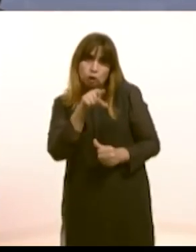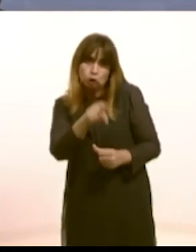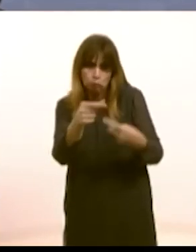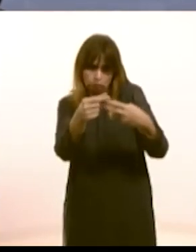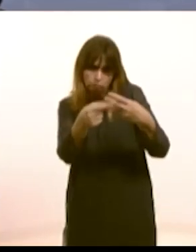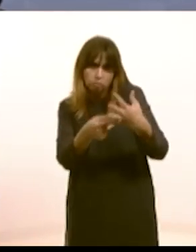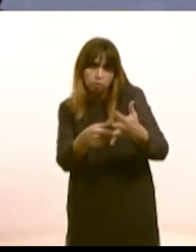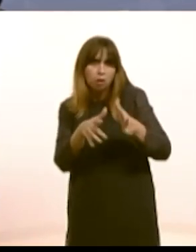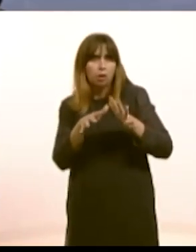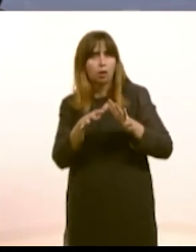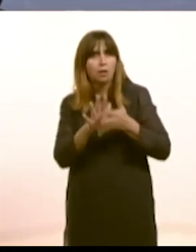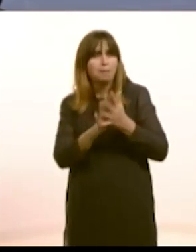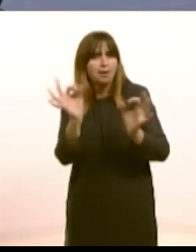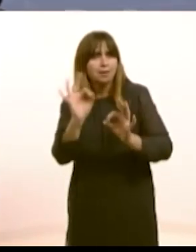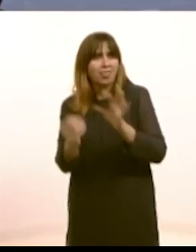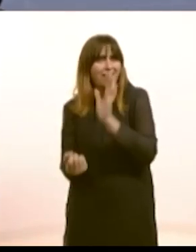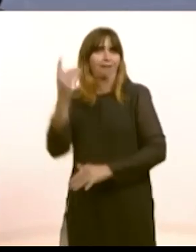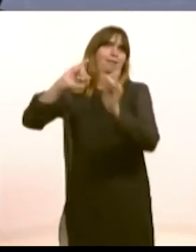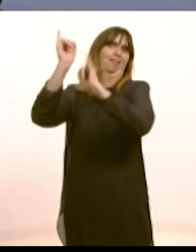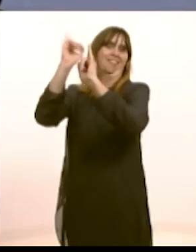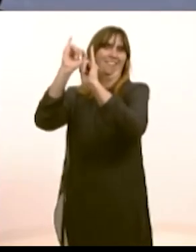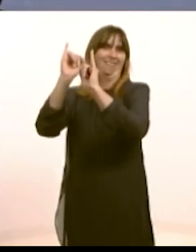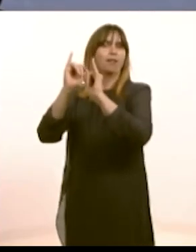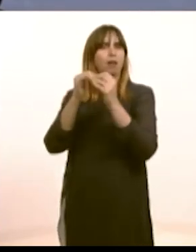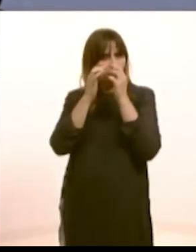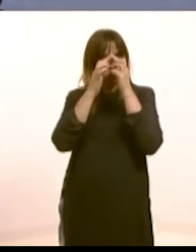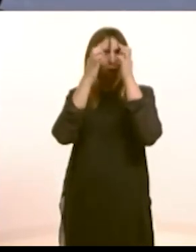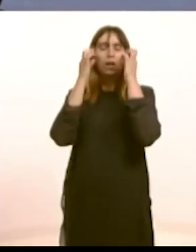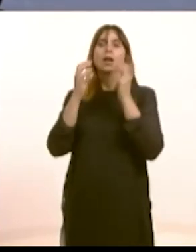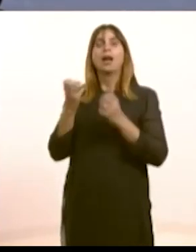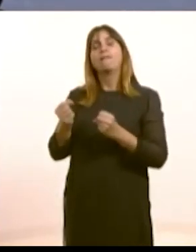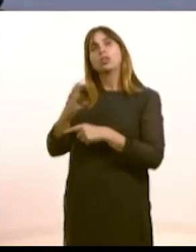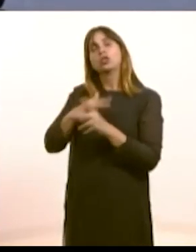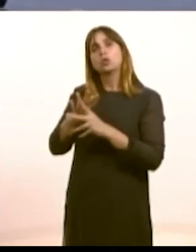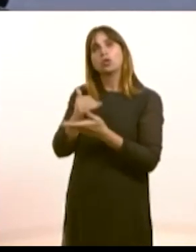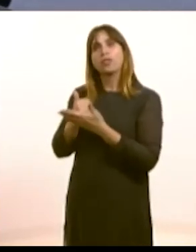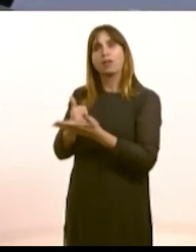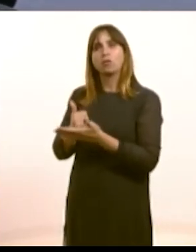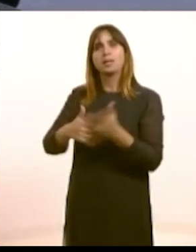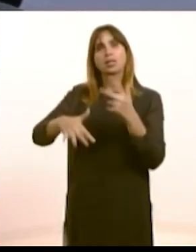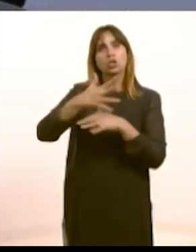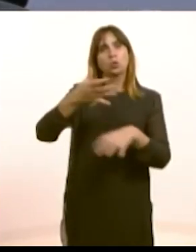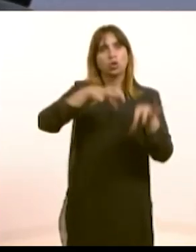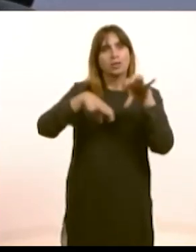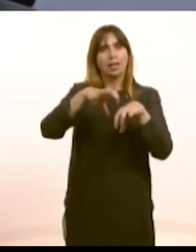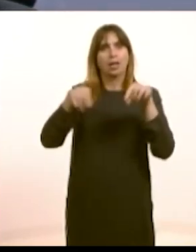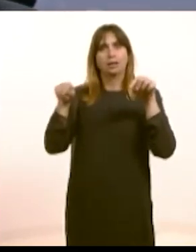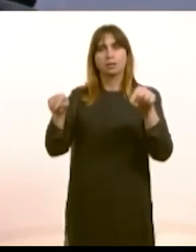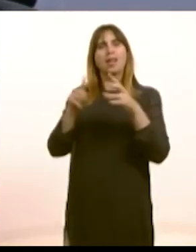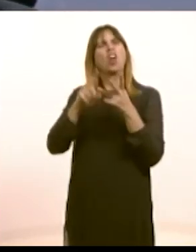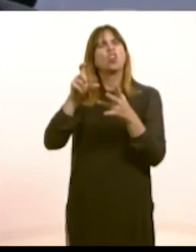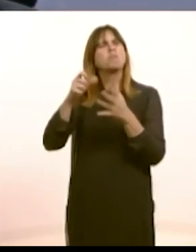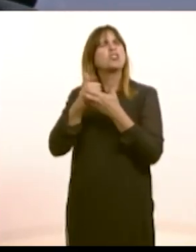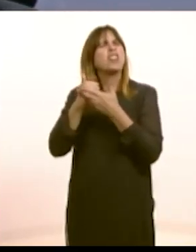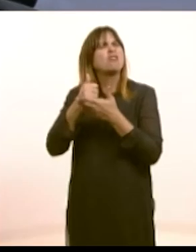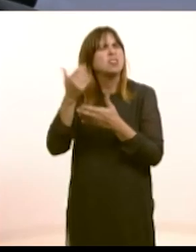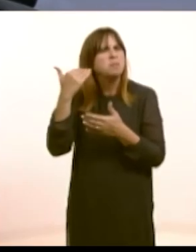that actually has a director of therapies and social sciences, a former occupational